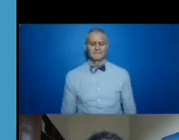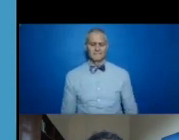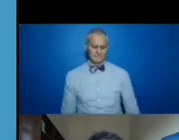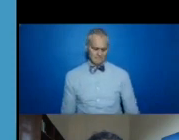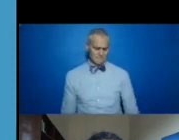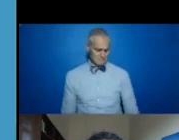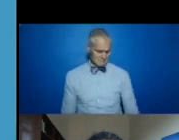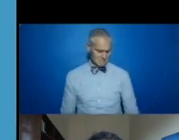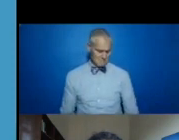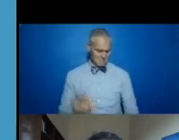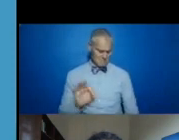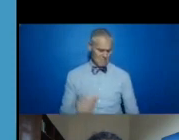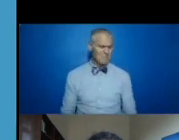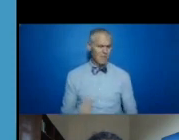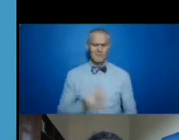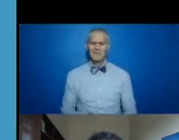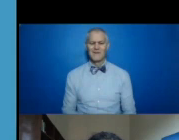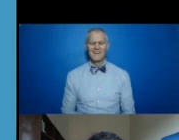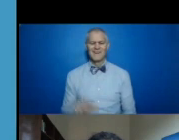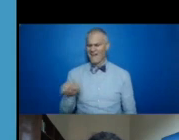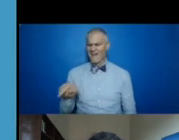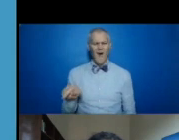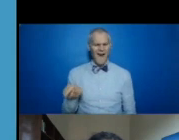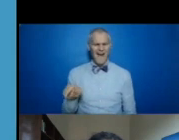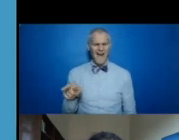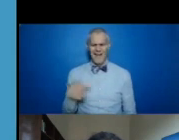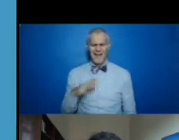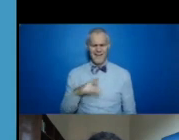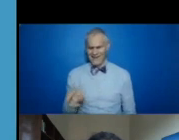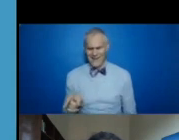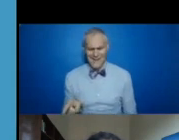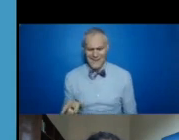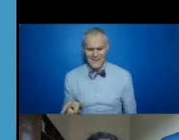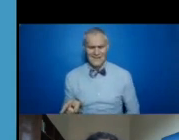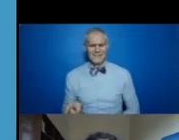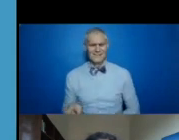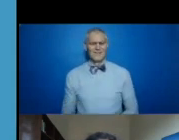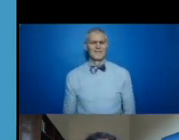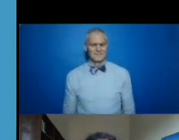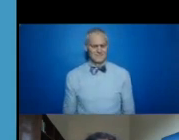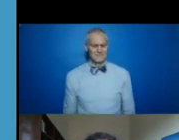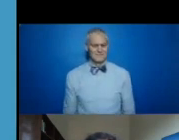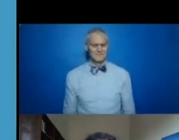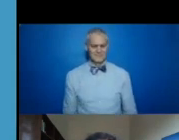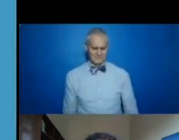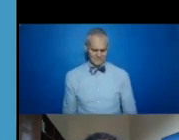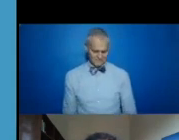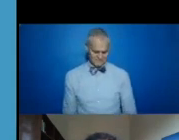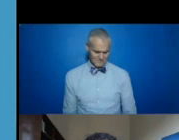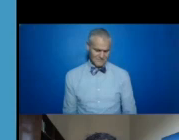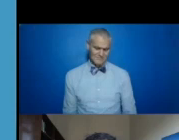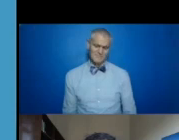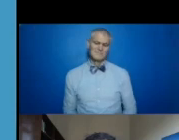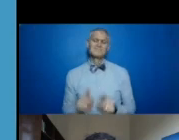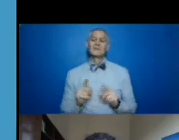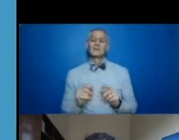Most people almost certainly choose this smaller counter narrative. But the reason that in transformative community conferencing